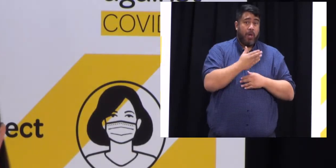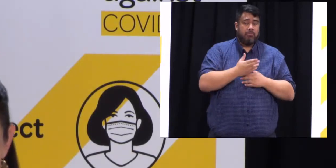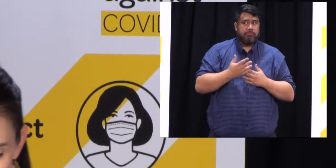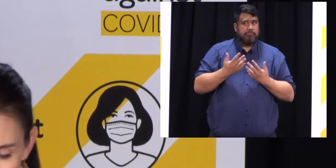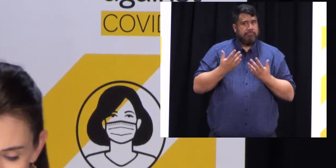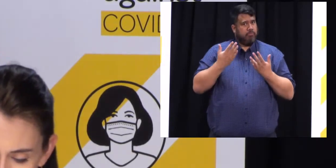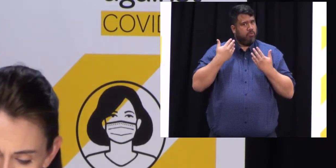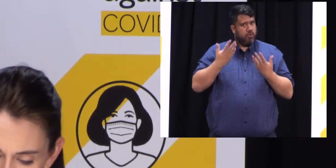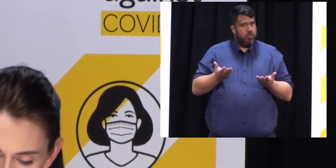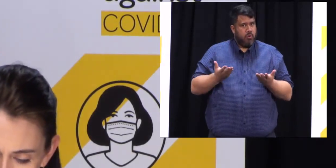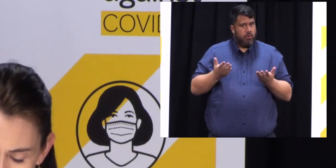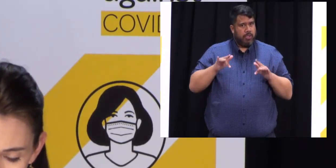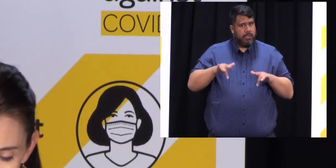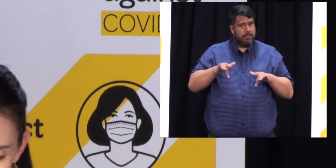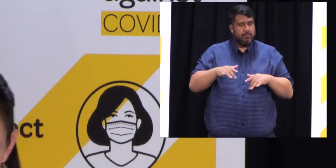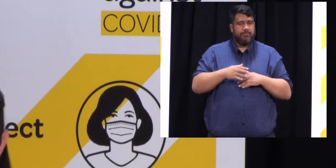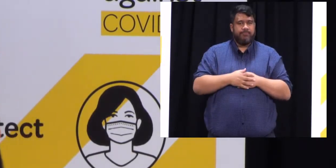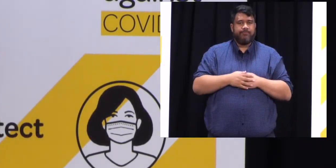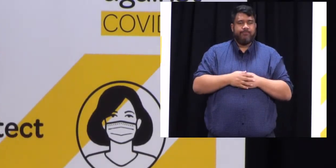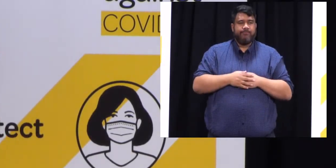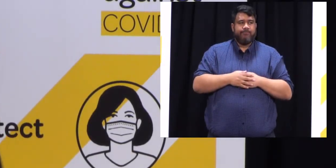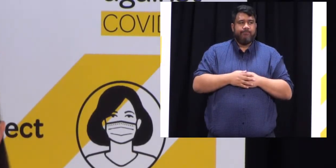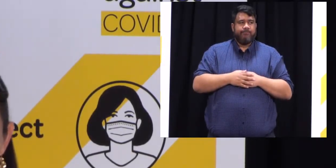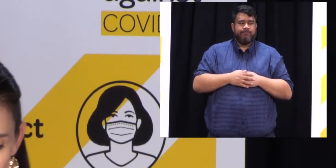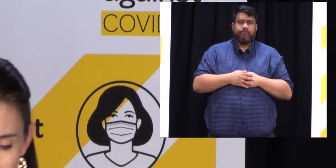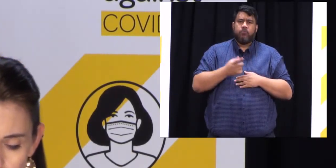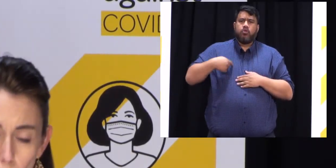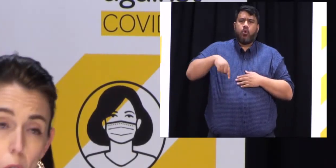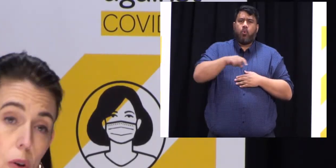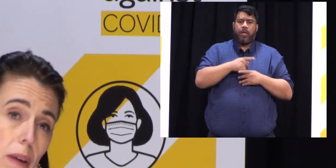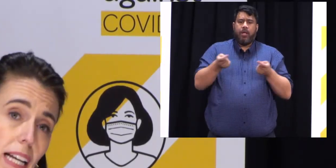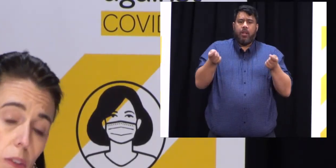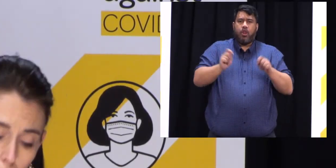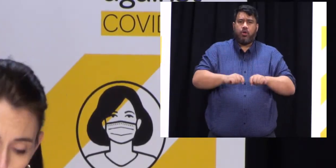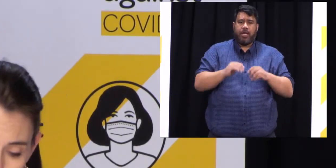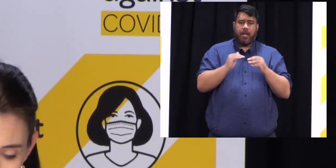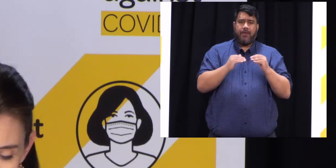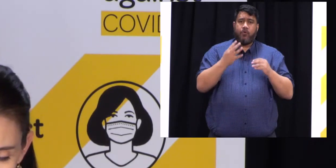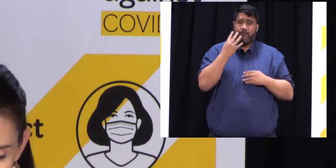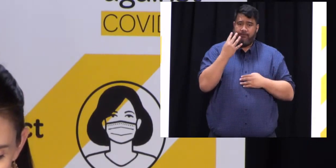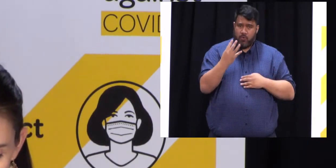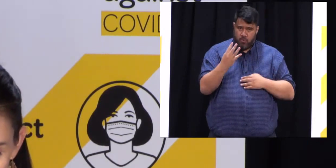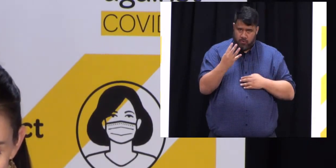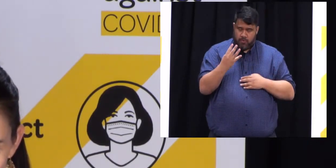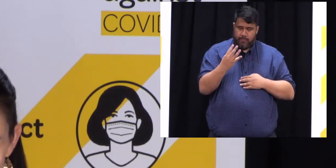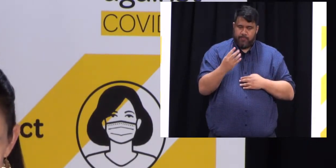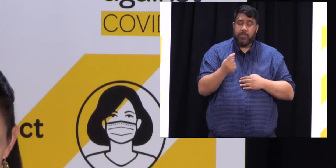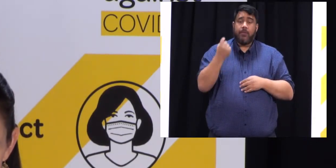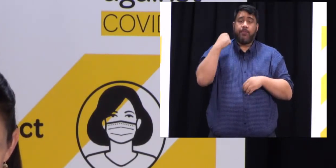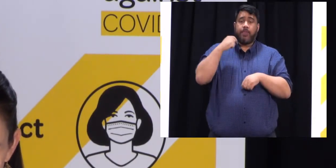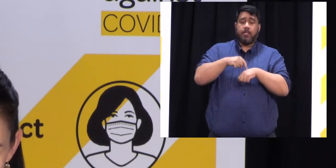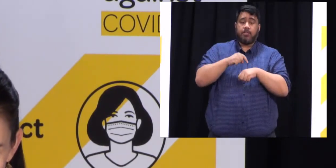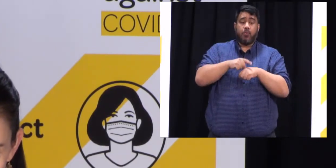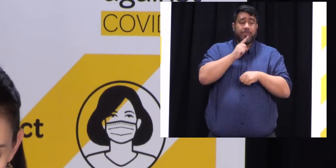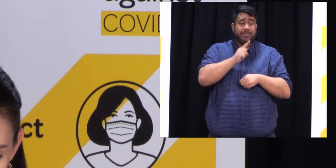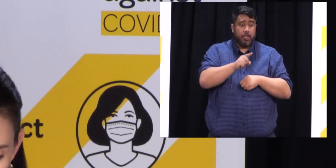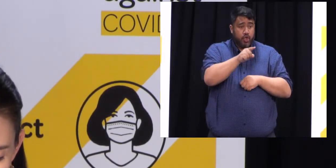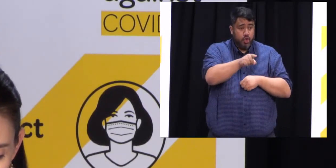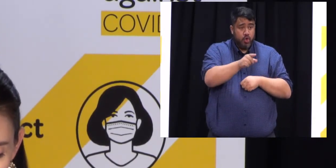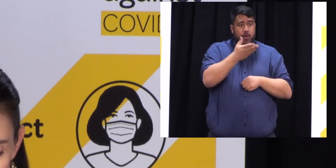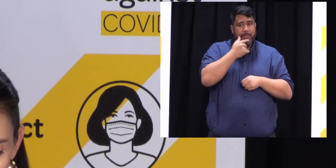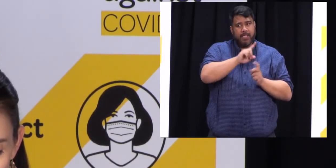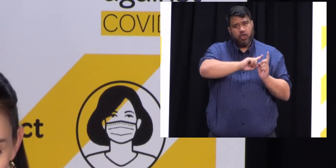Secondly, after going into level 4, we allowed people a window to get home, as we've always done. During that grace period,